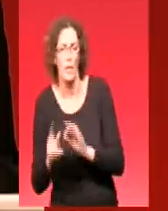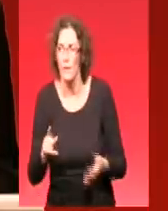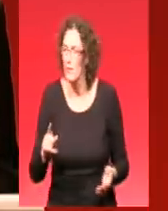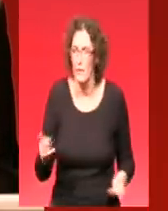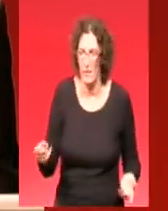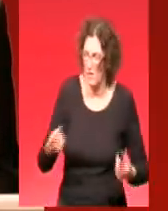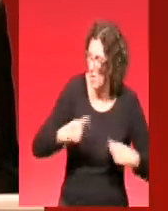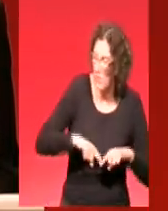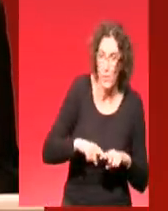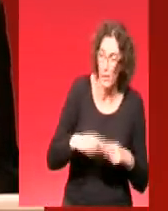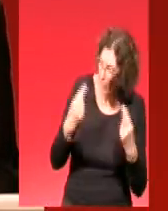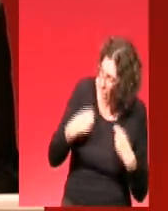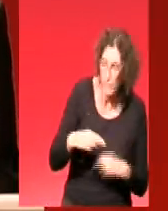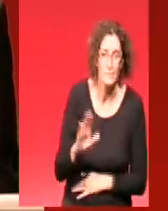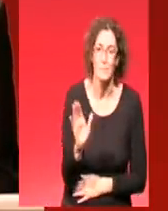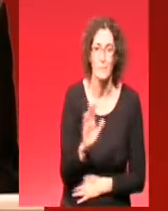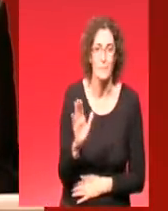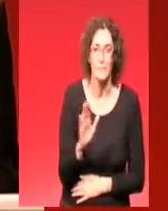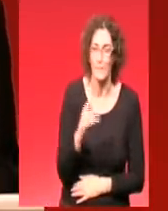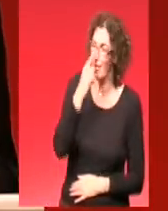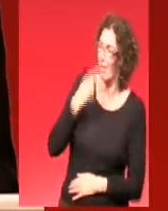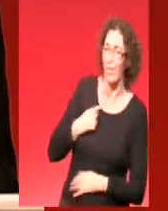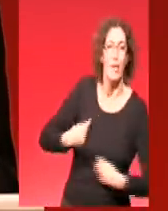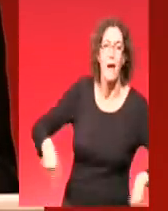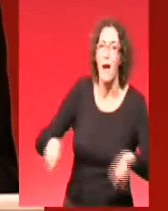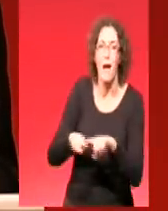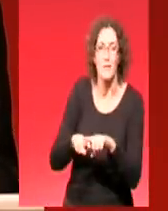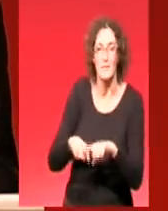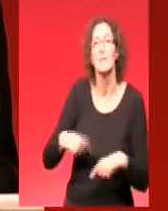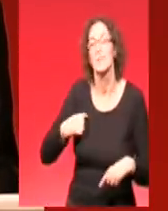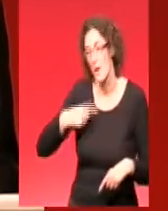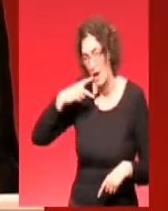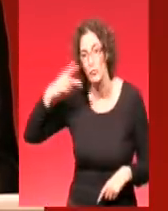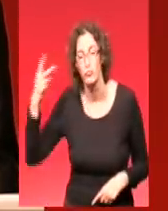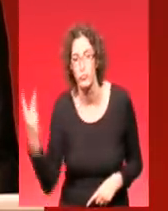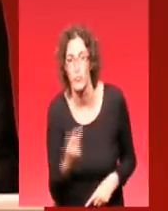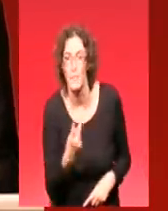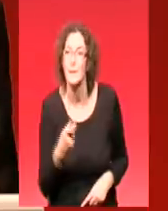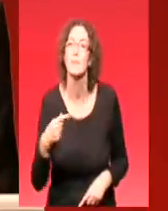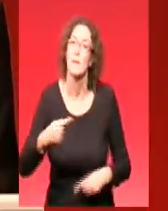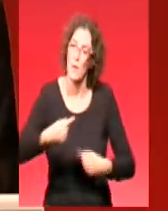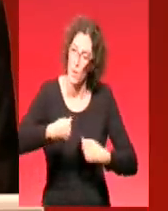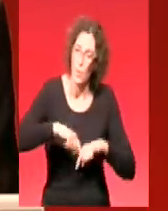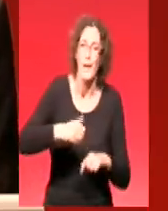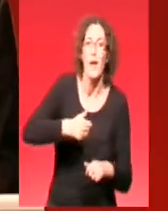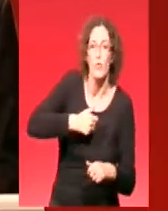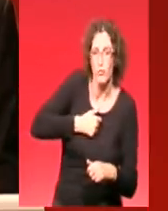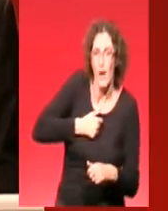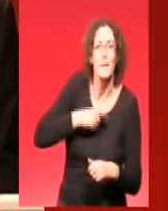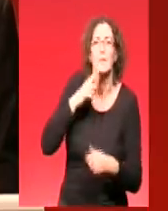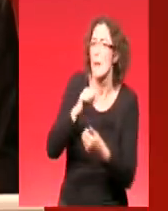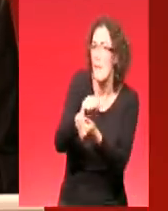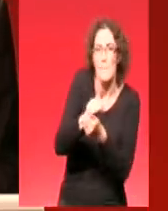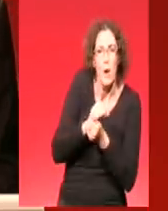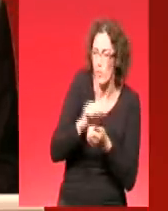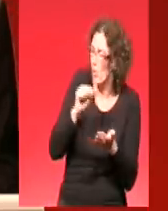doesn't wash. But for the avoidance of doubt, and for their benefit, I'll say it again, borrowing was less, not more, than we